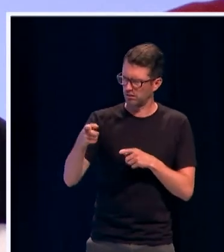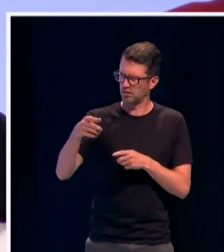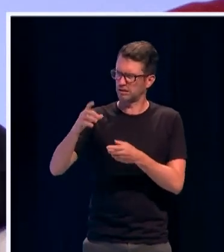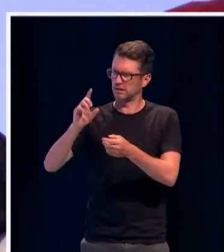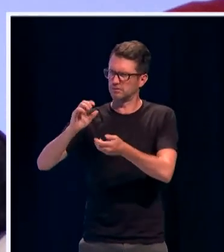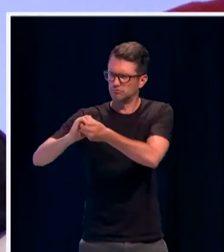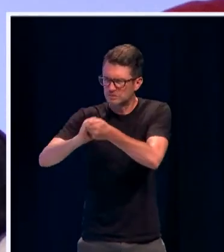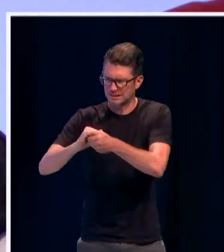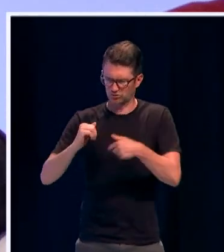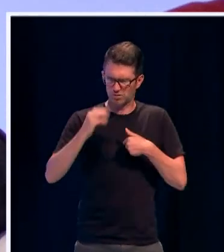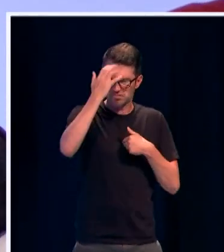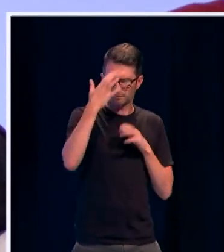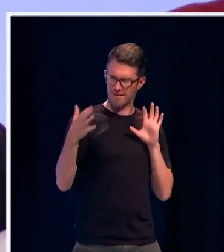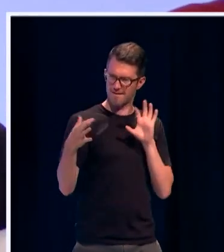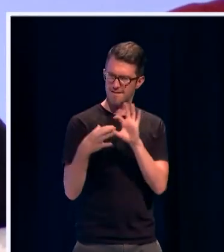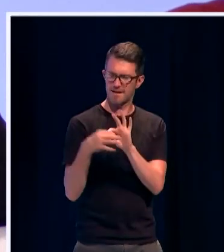is decided.